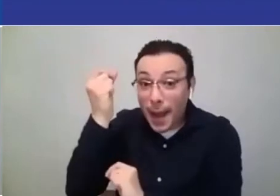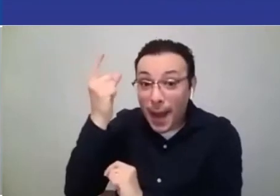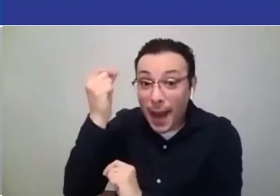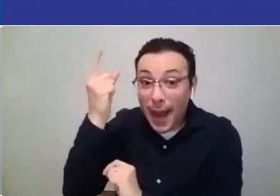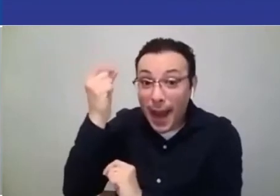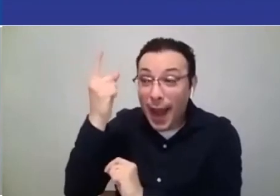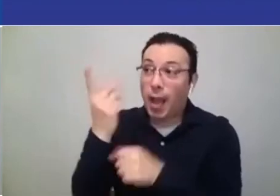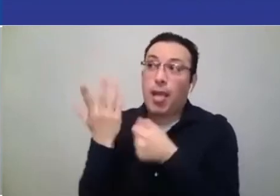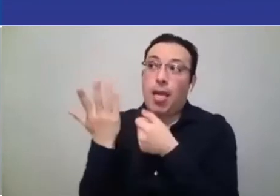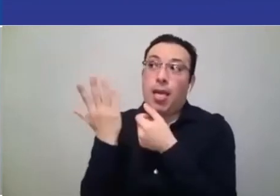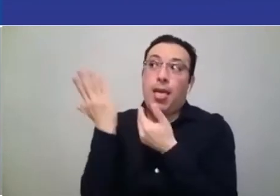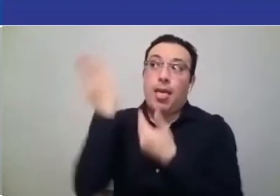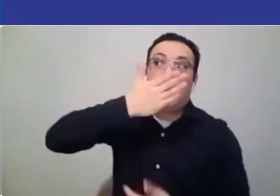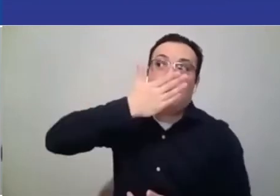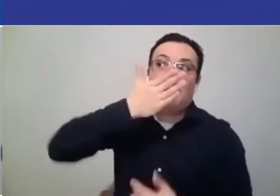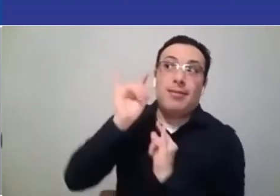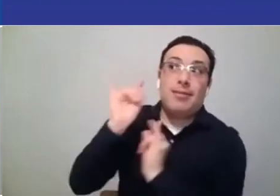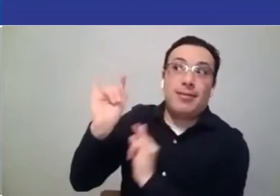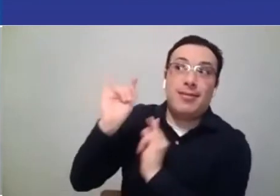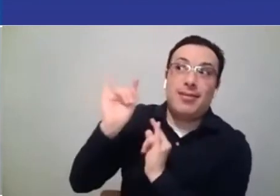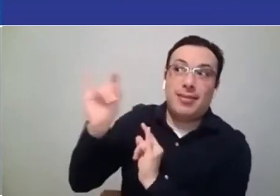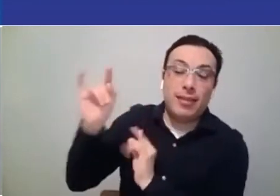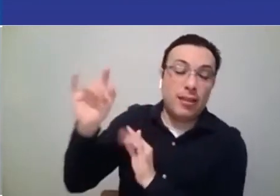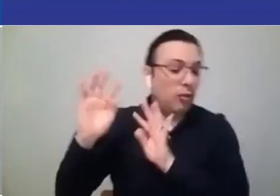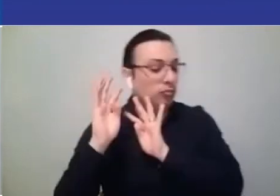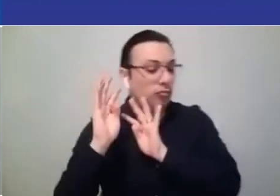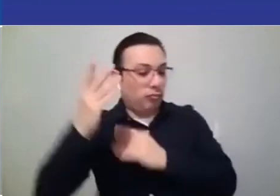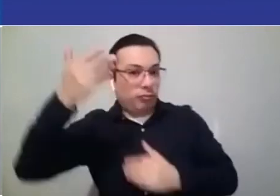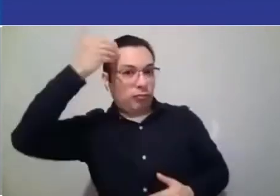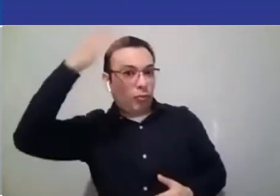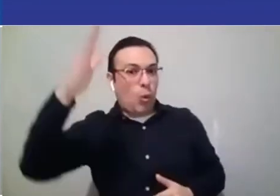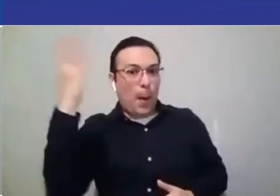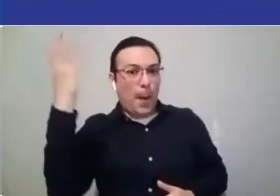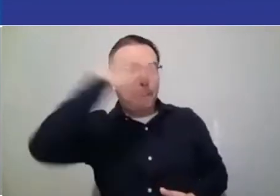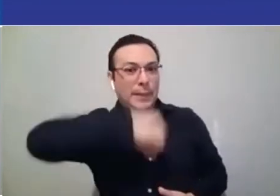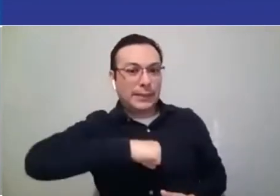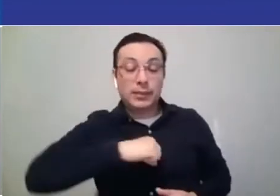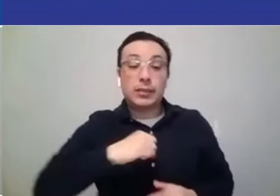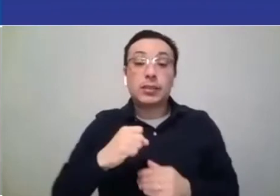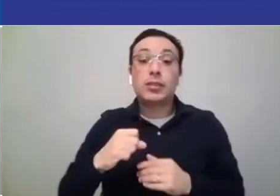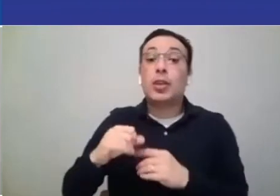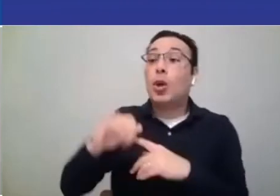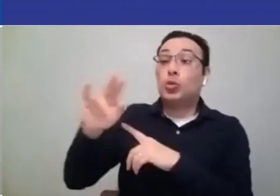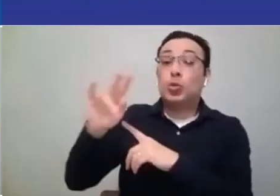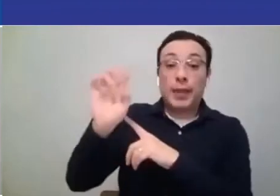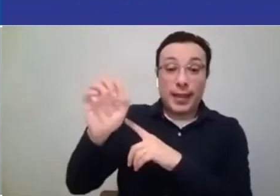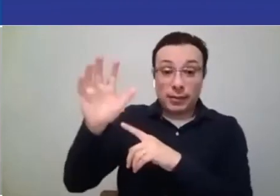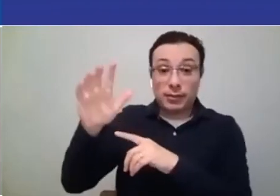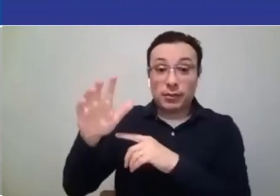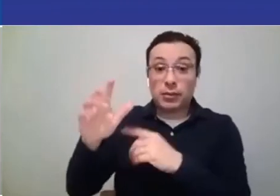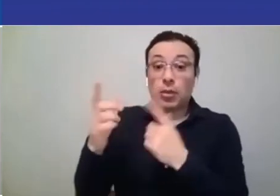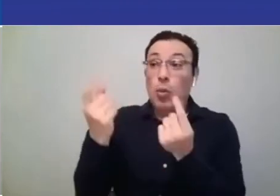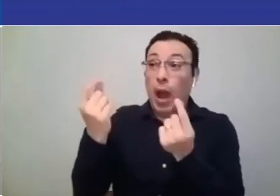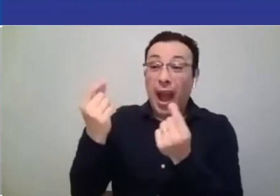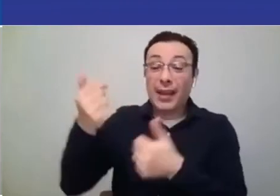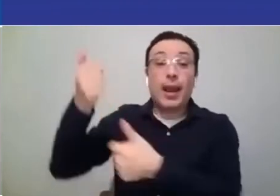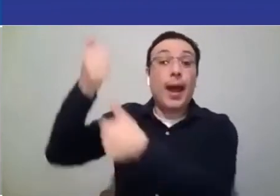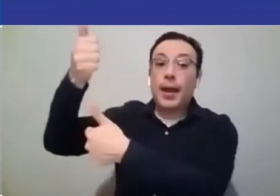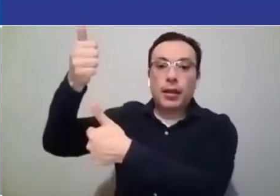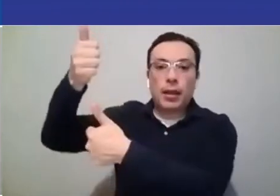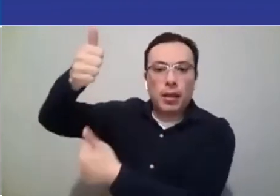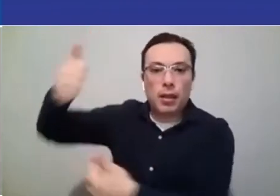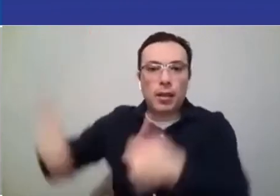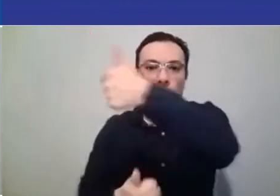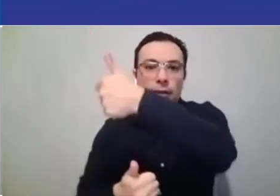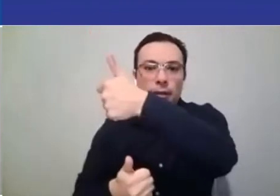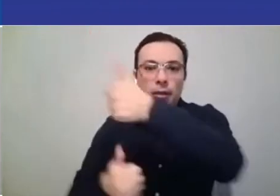the whole order. And so Jouvet really speaks to the upending of the order. So